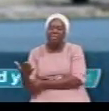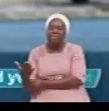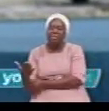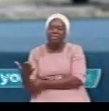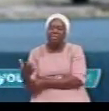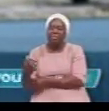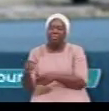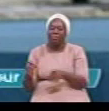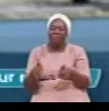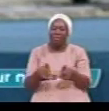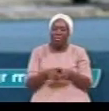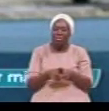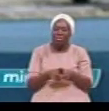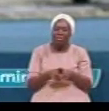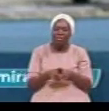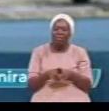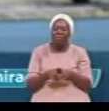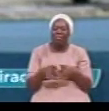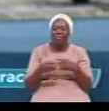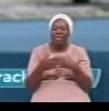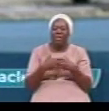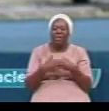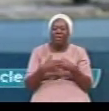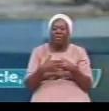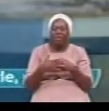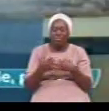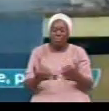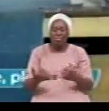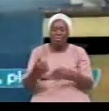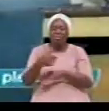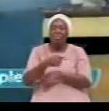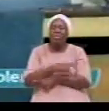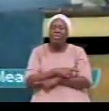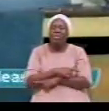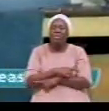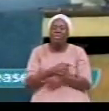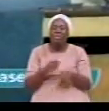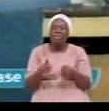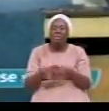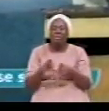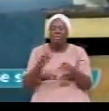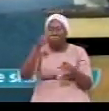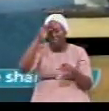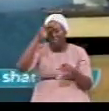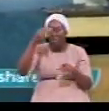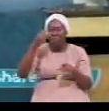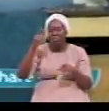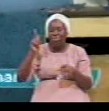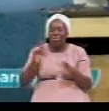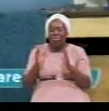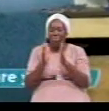So, actually today, as the man of God prayed,